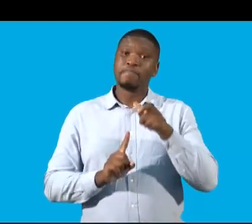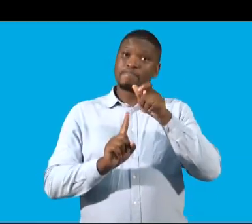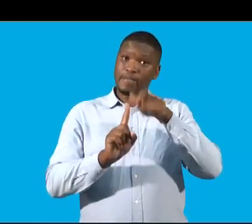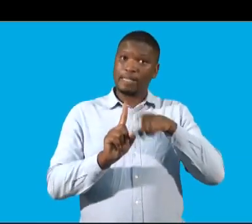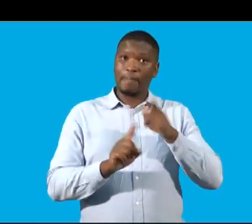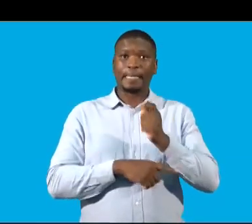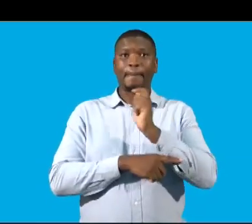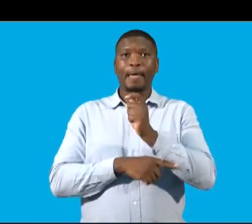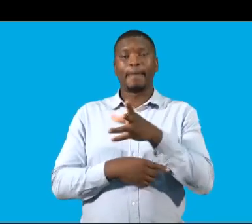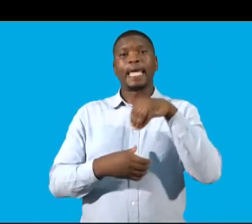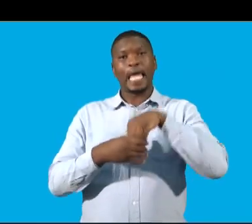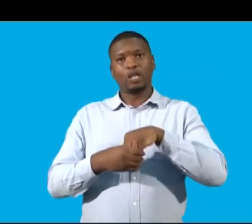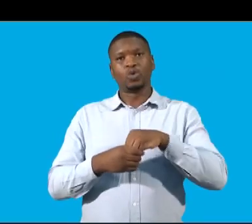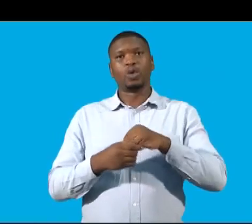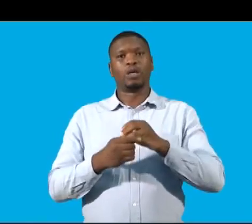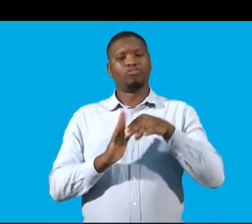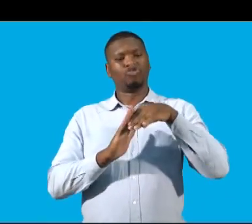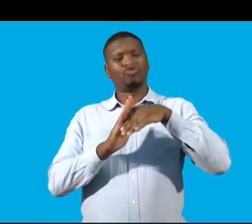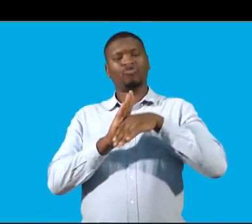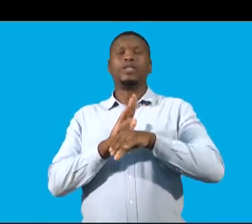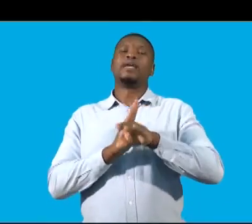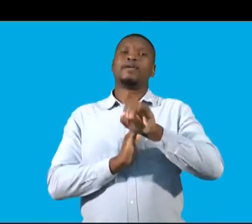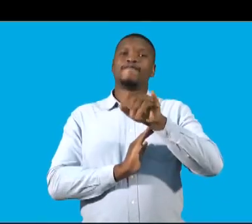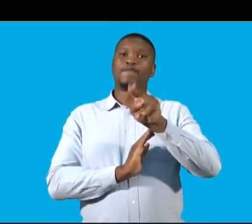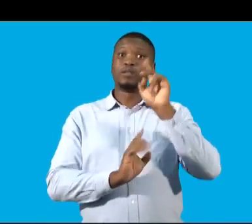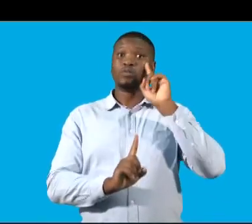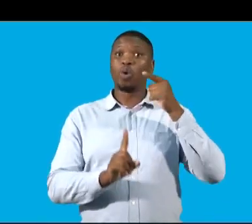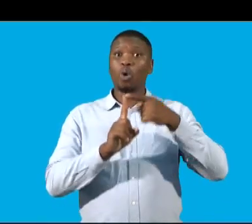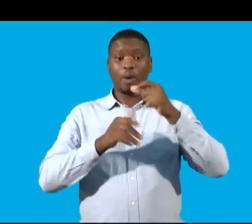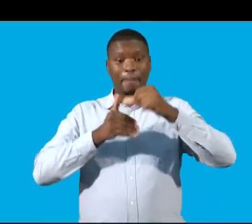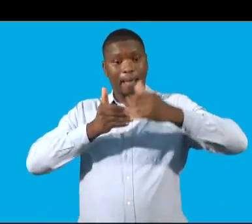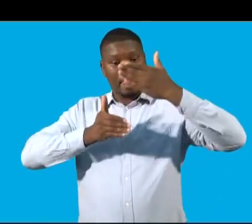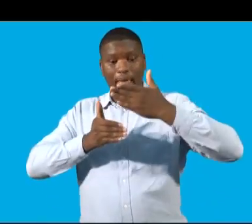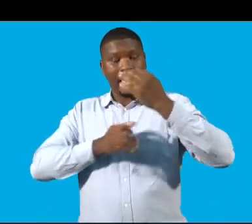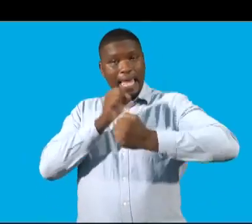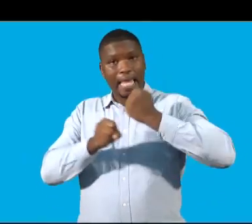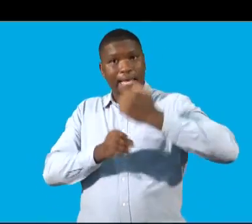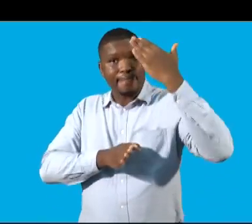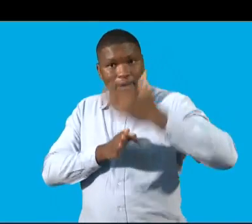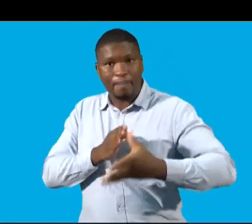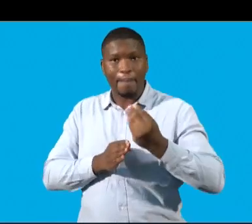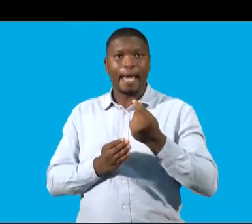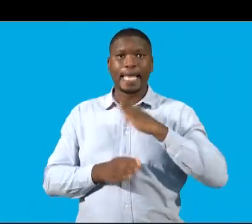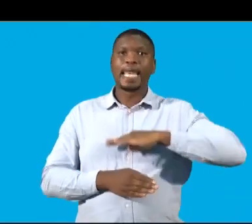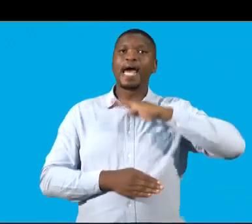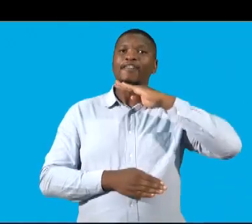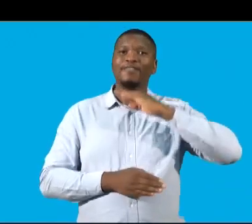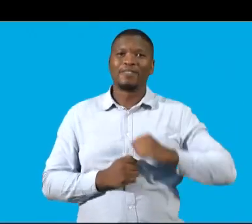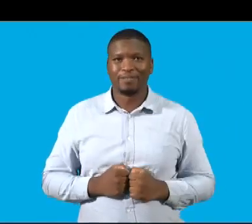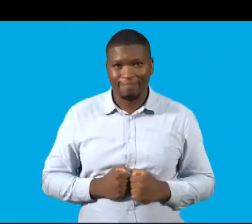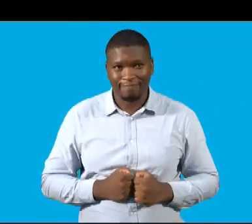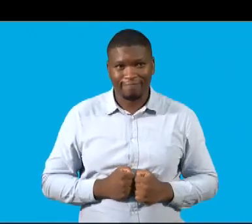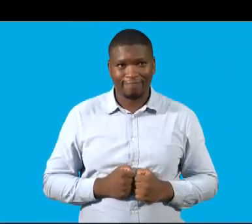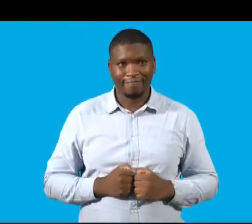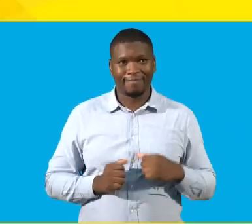farmer is going to be paying into the sinking fund, so that at the end of 5 years, he has enough money to buy that